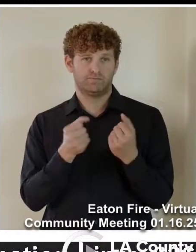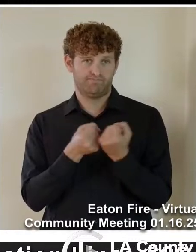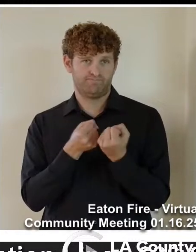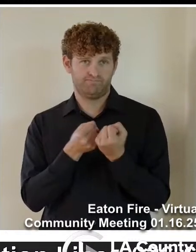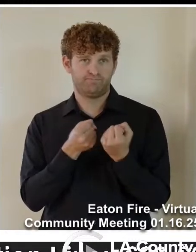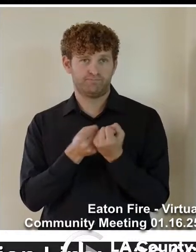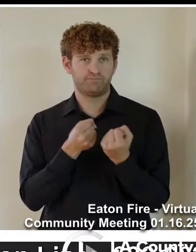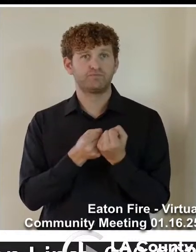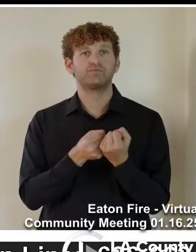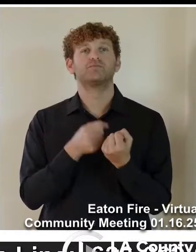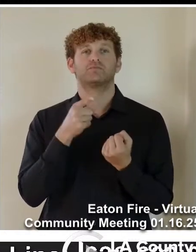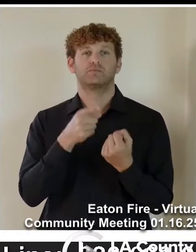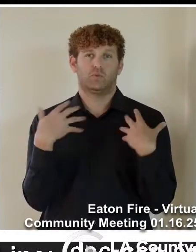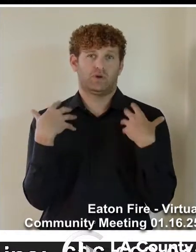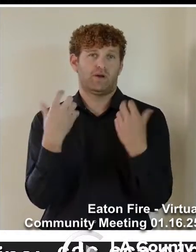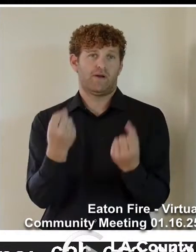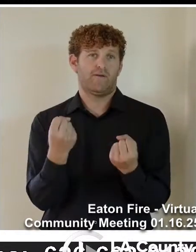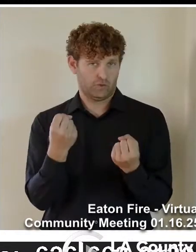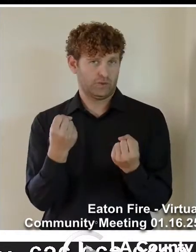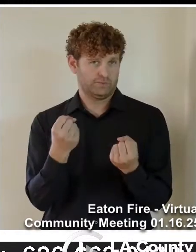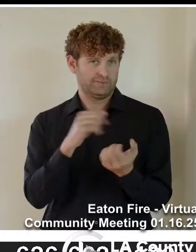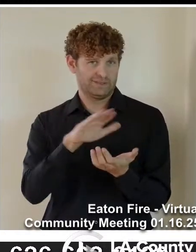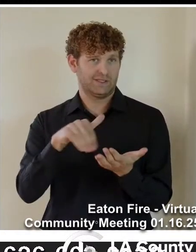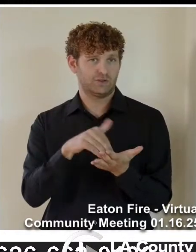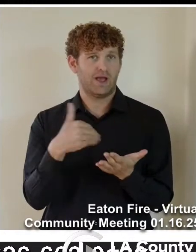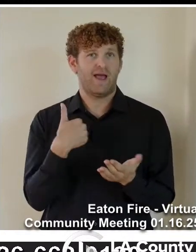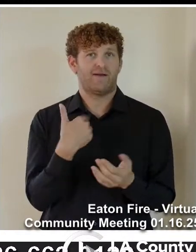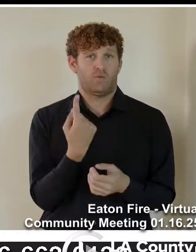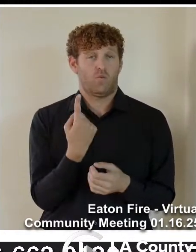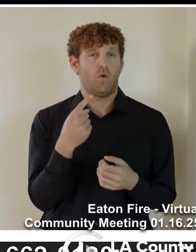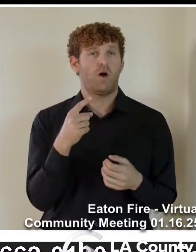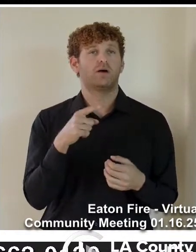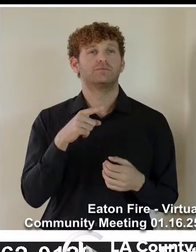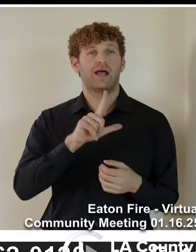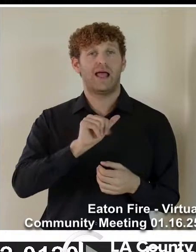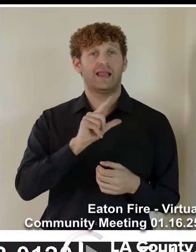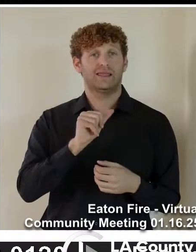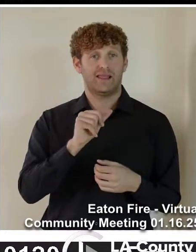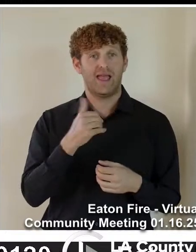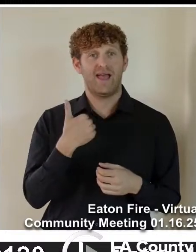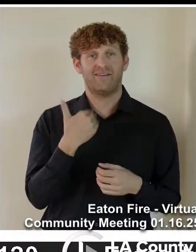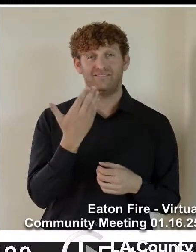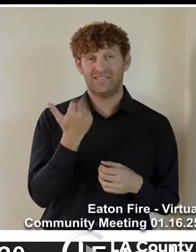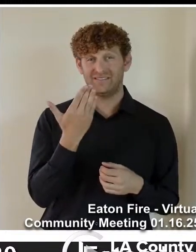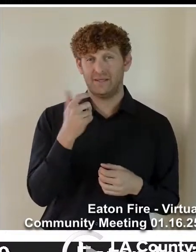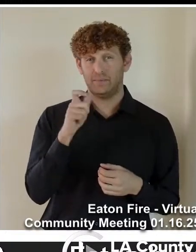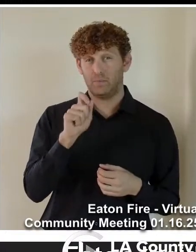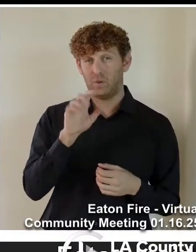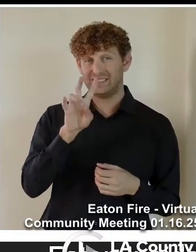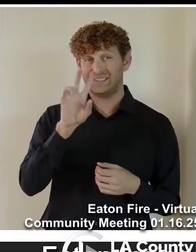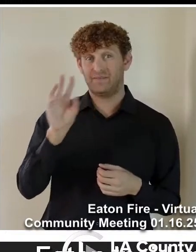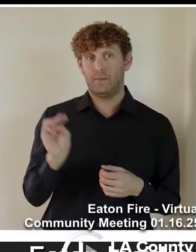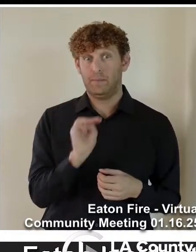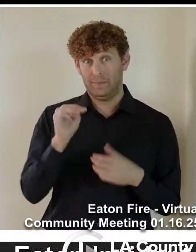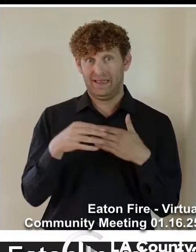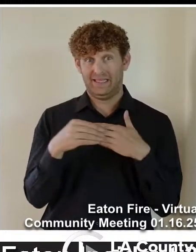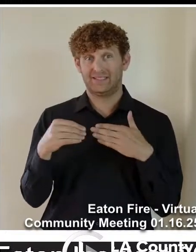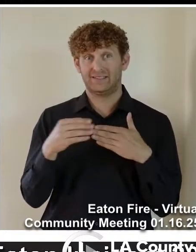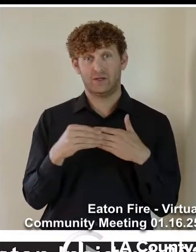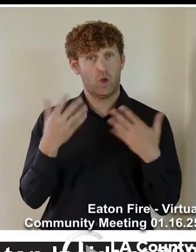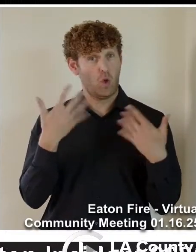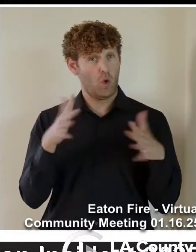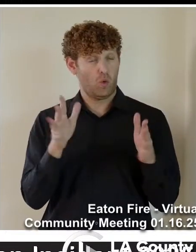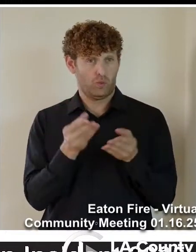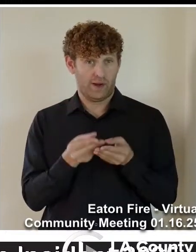them open right now in LA County. As of this morning, about $15.7 million had already been dispersed and is in the